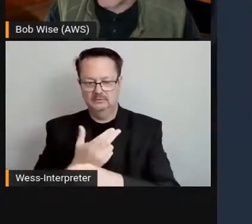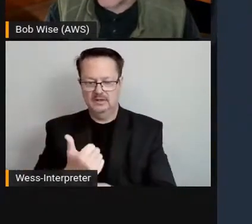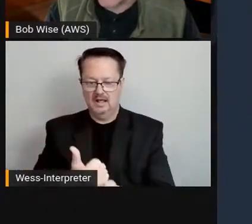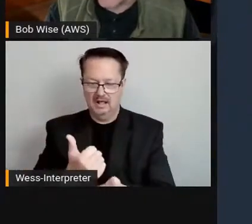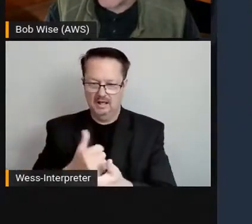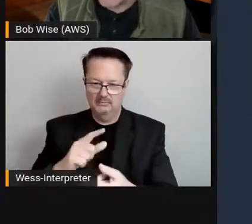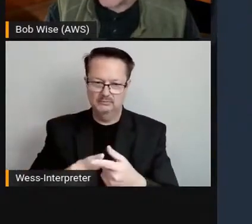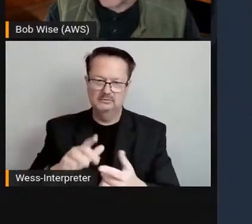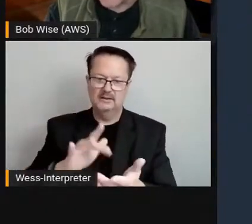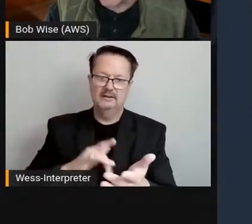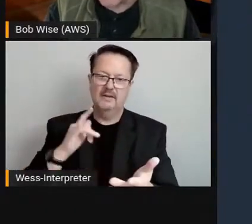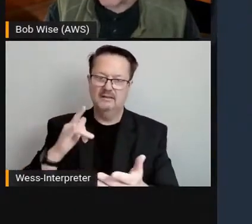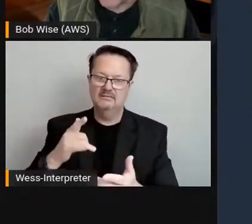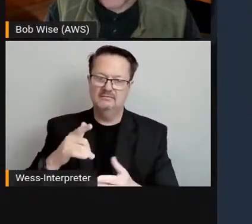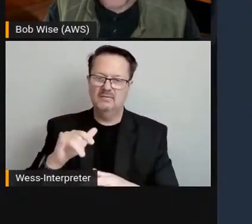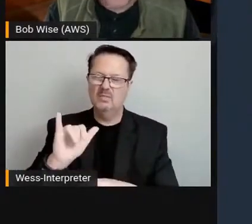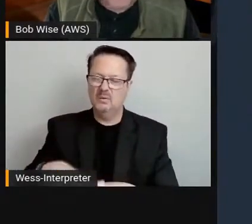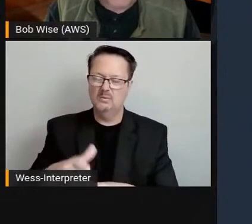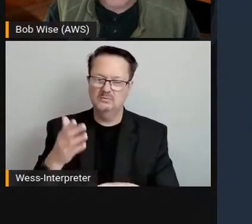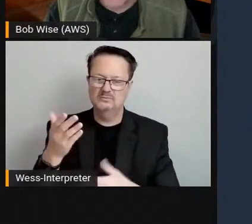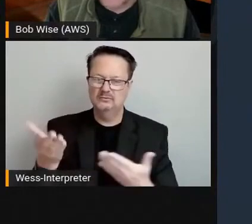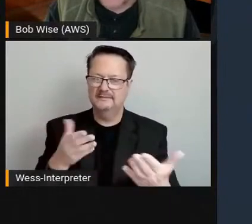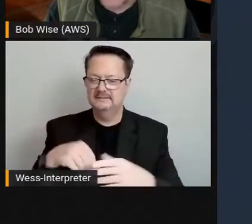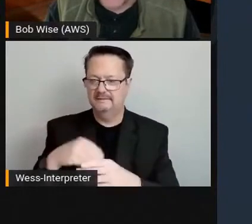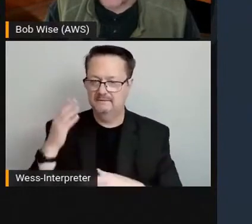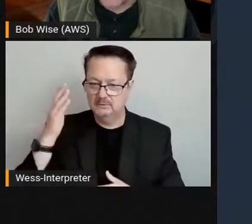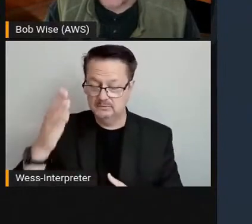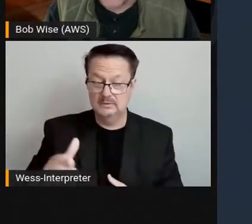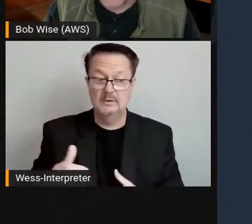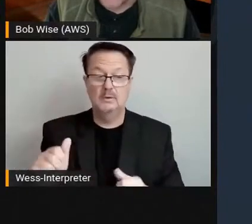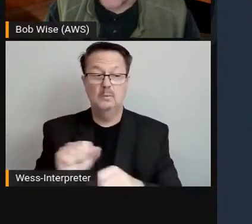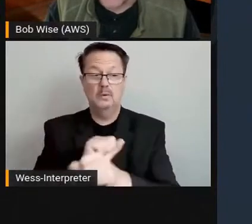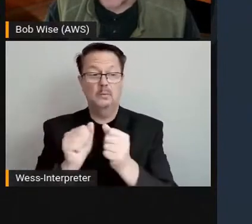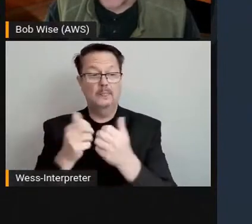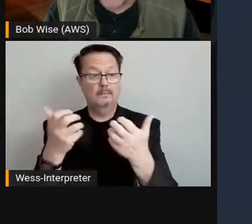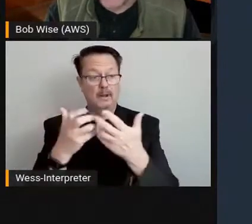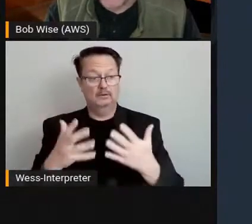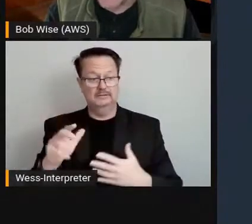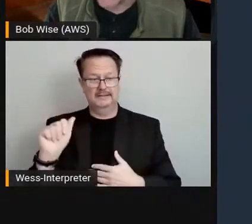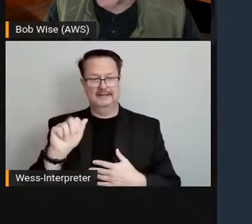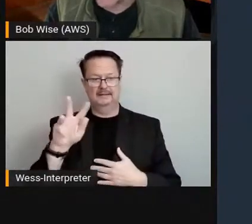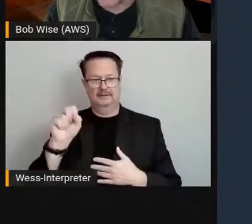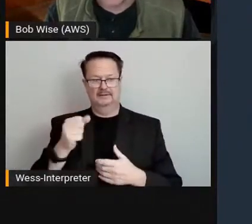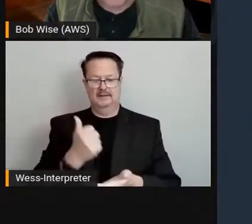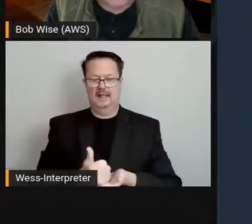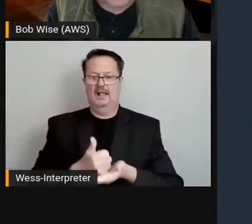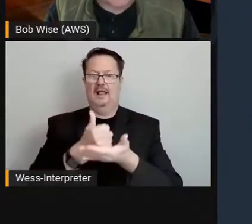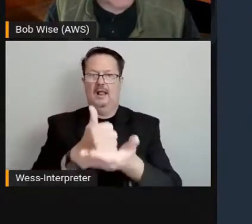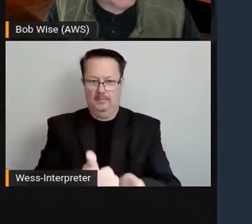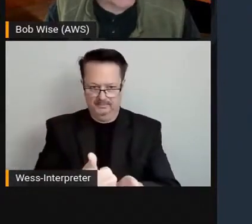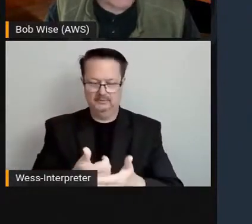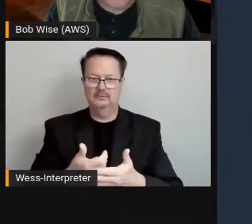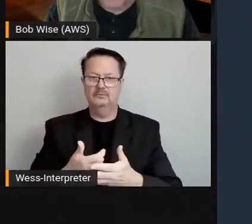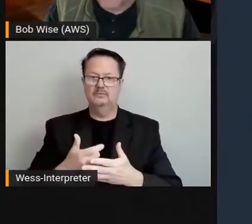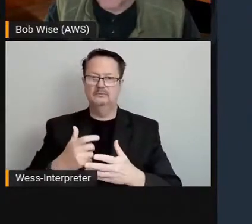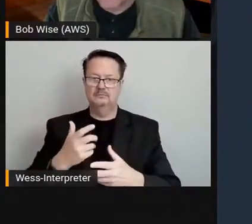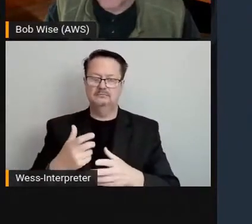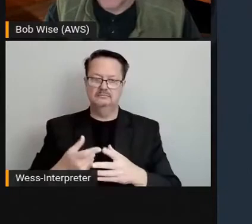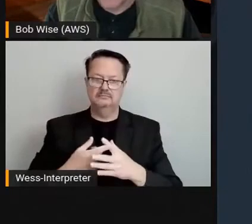services and features. Working with our partners, AWS can help you successfully deploy container services for your